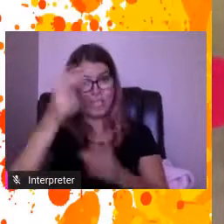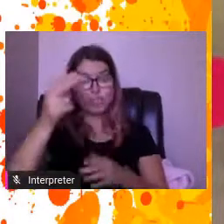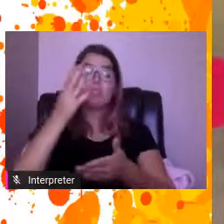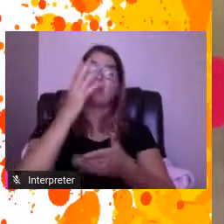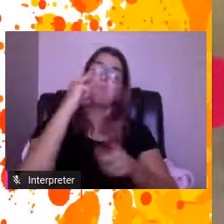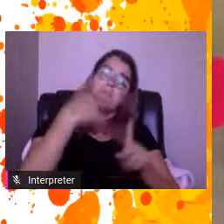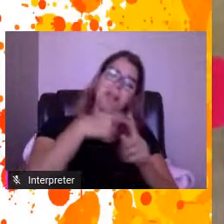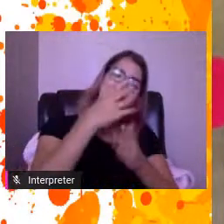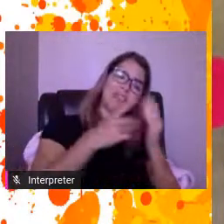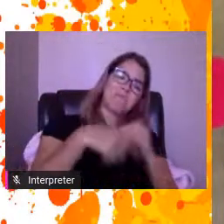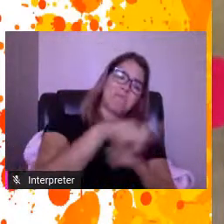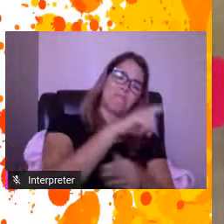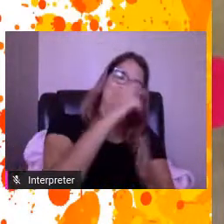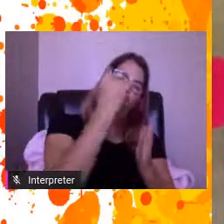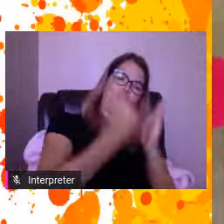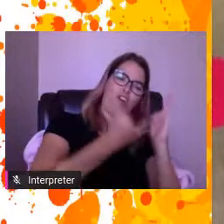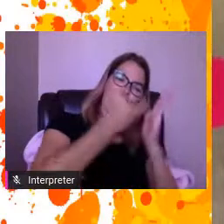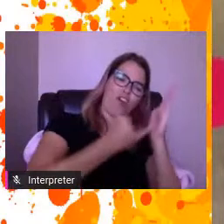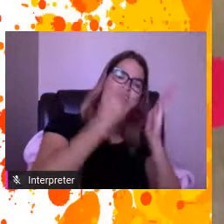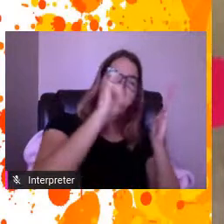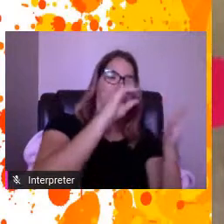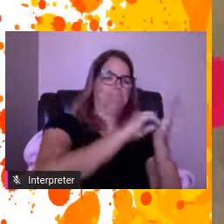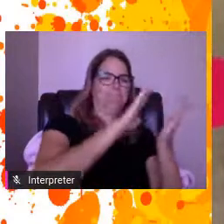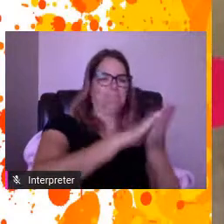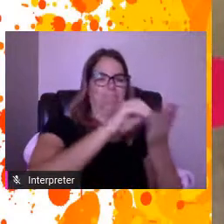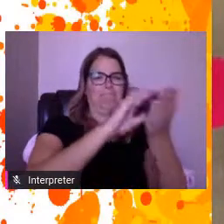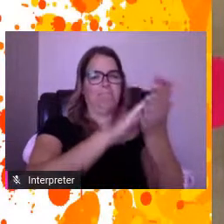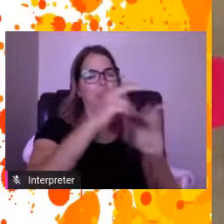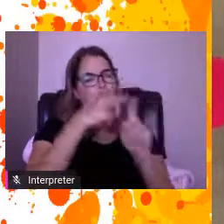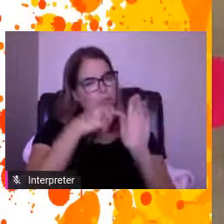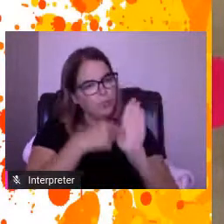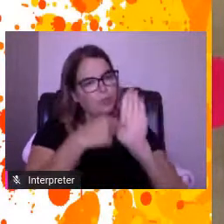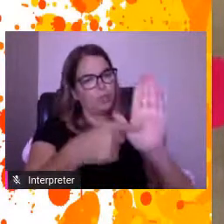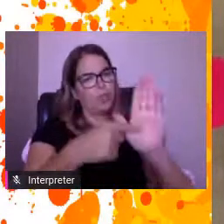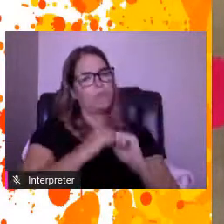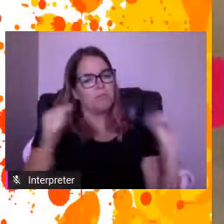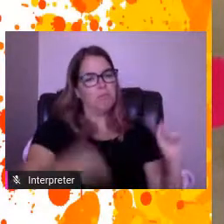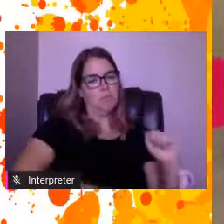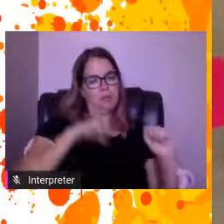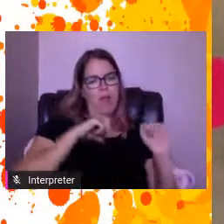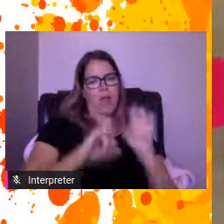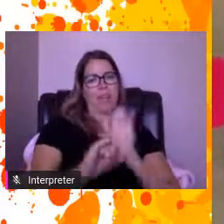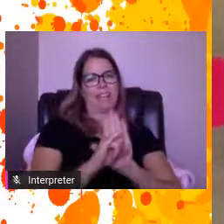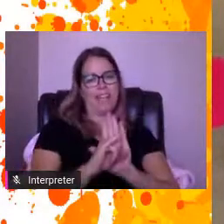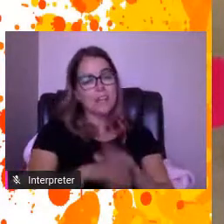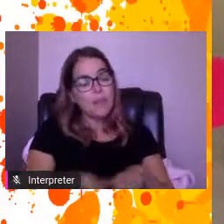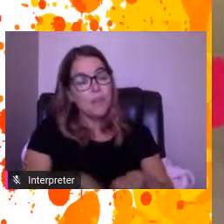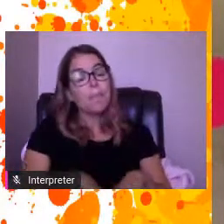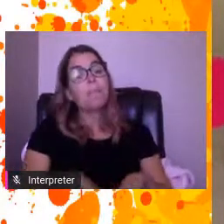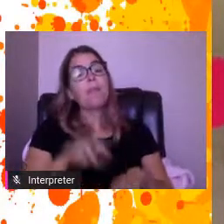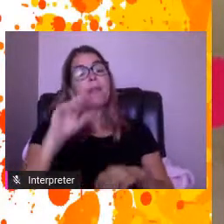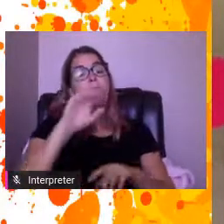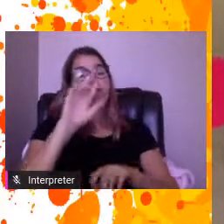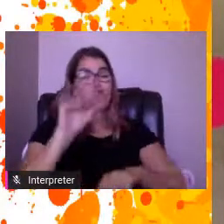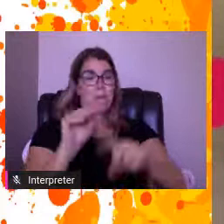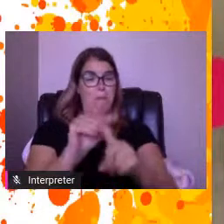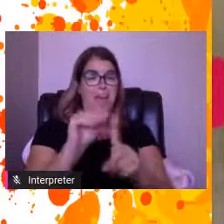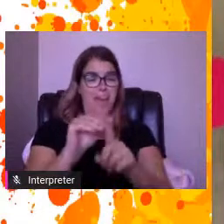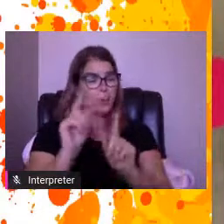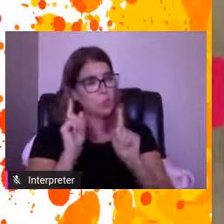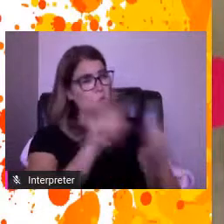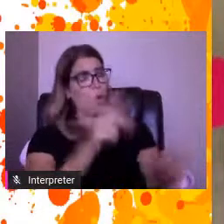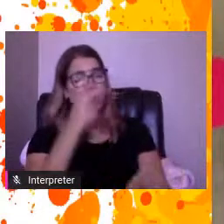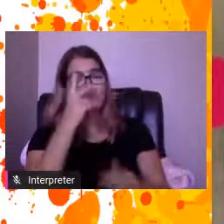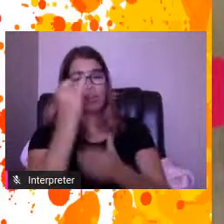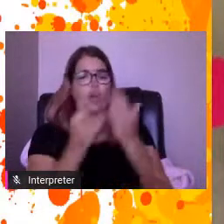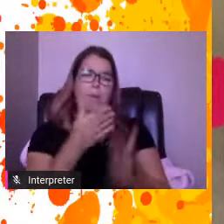document the evolution of proud identities. As a reminder, it's always better to see art in person. A picture or a video never really